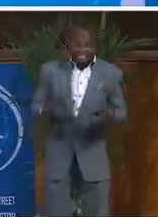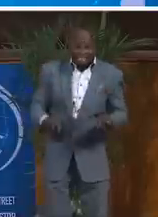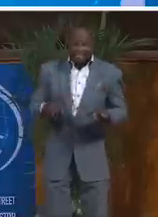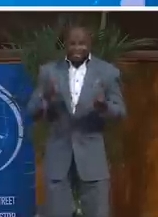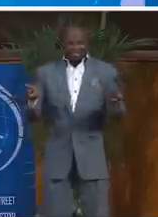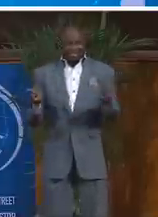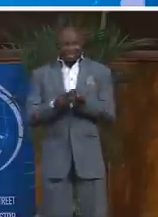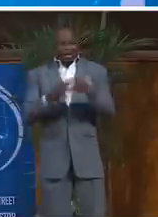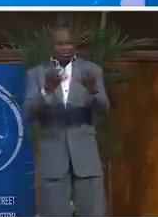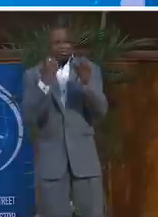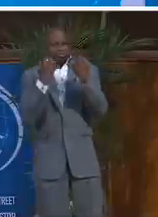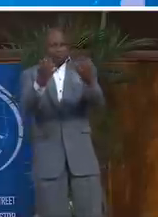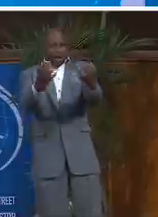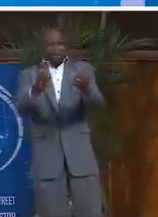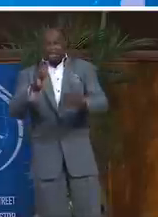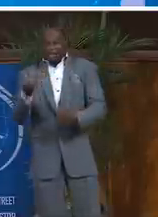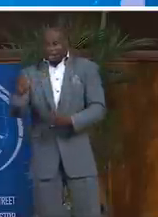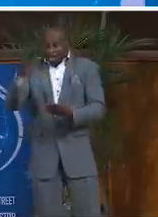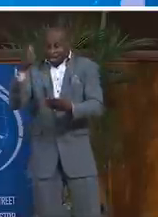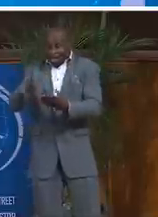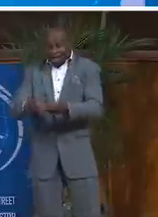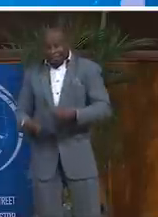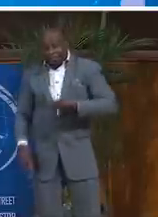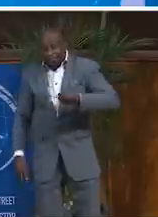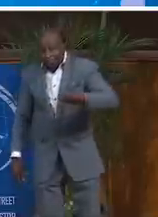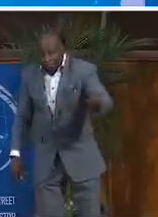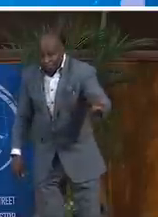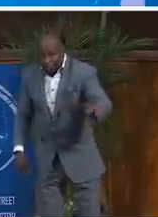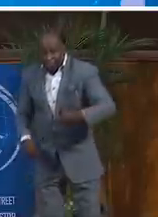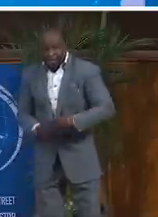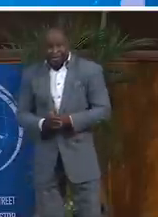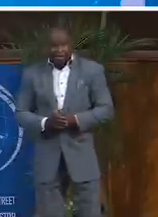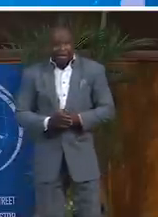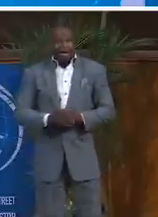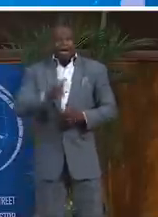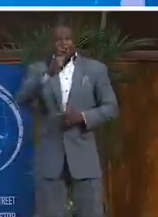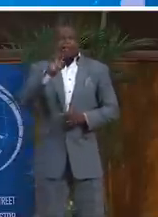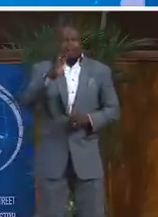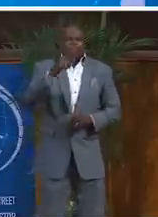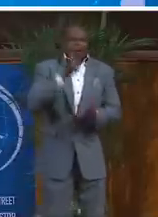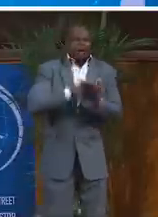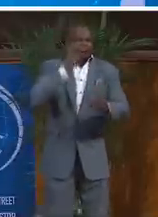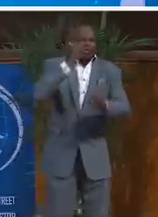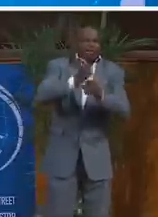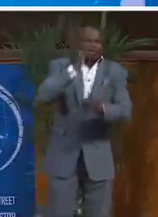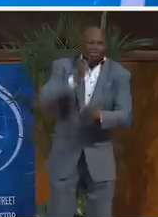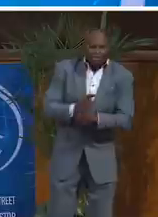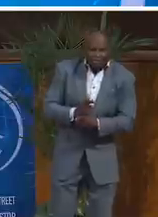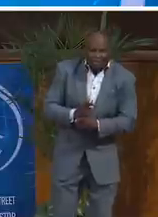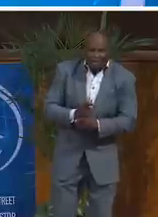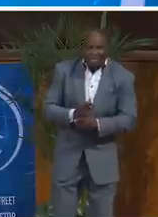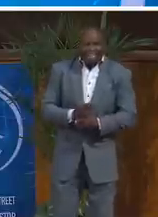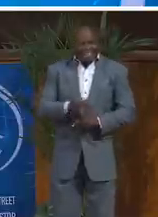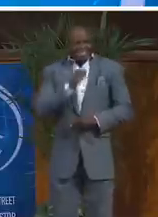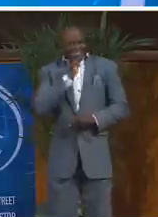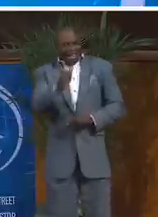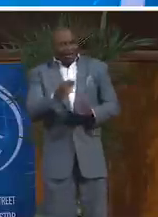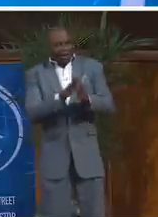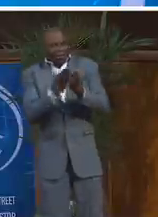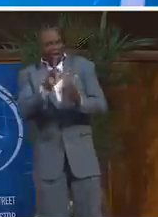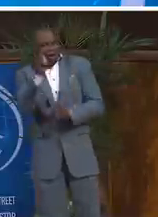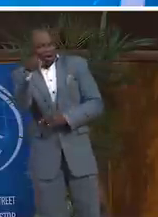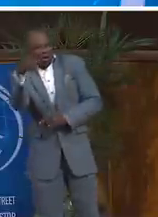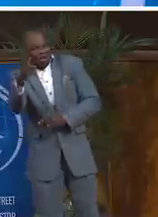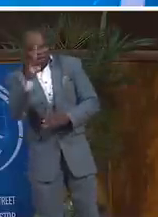the crowd that John writes to. Revelation, my brother and my sister, is not a book simply